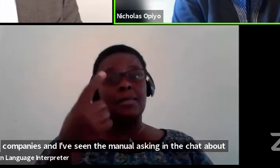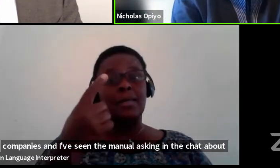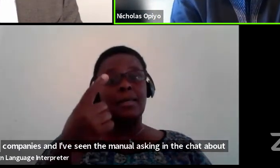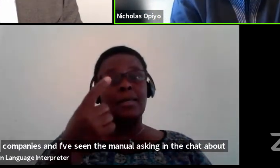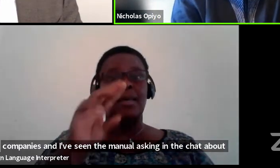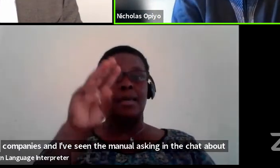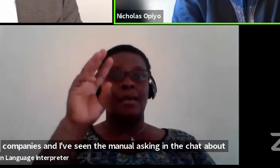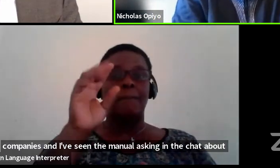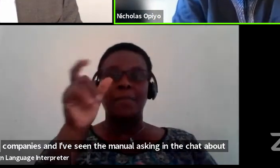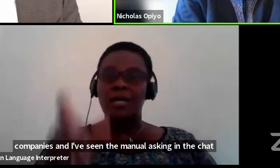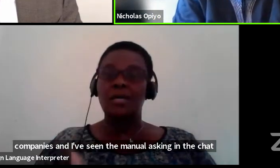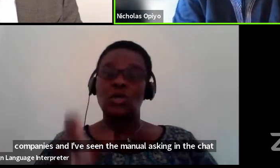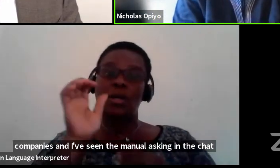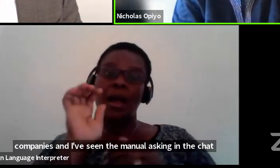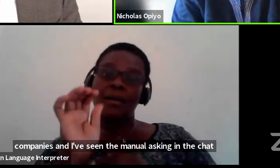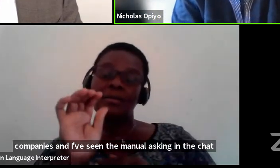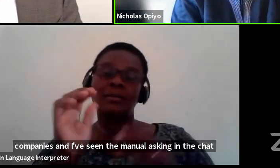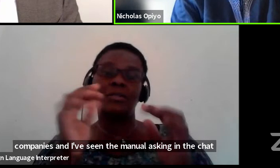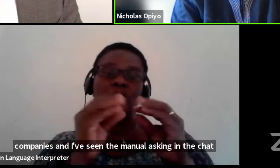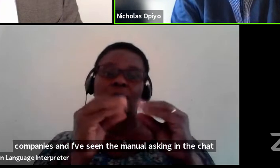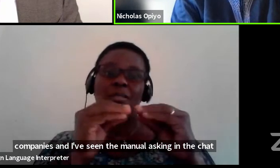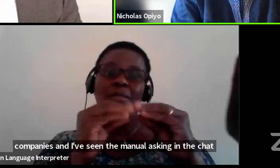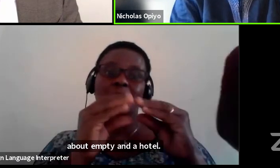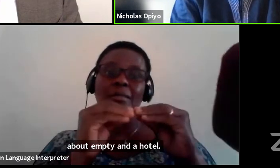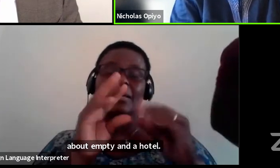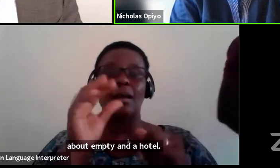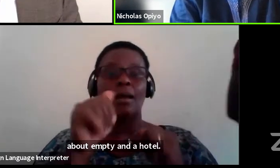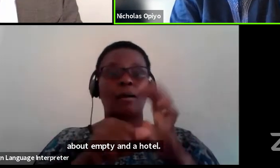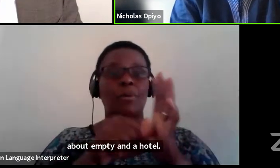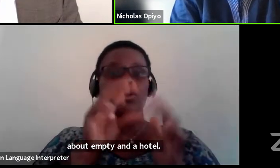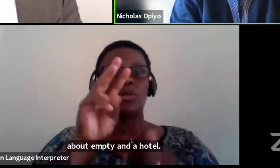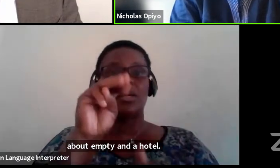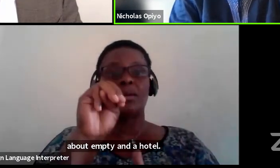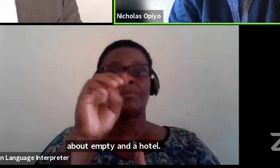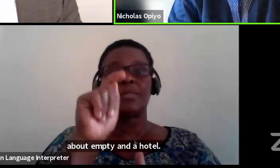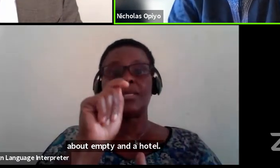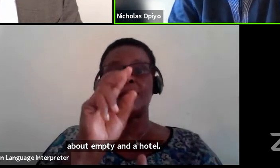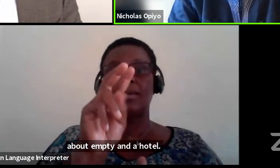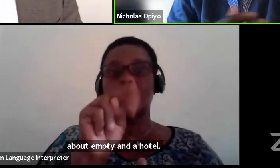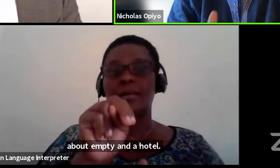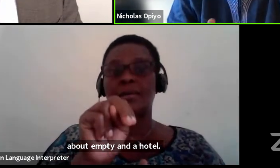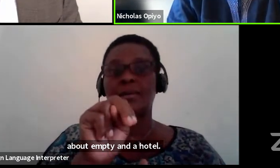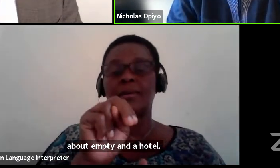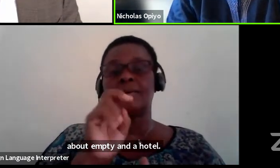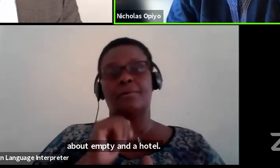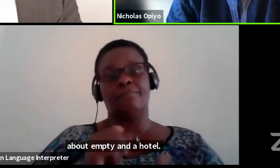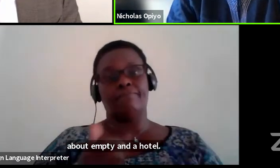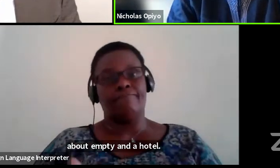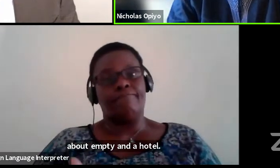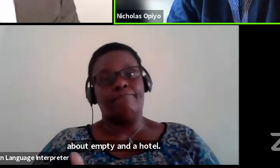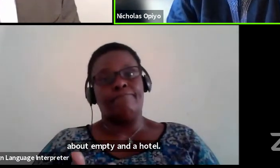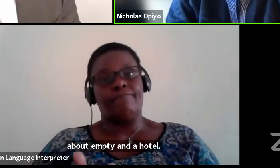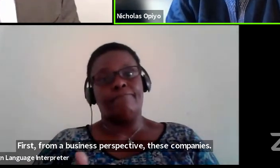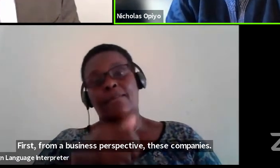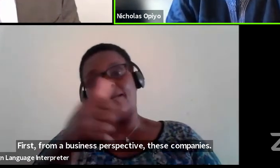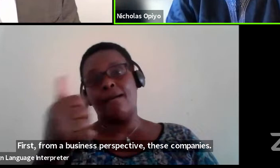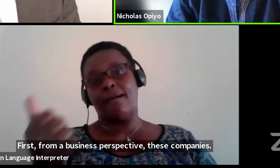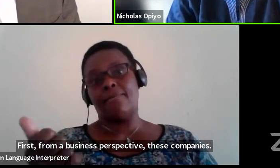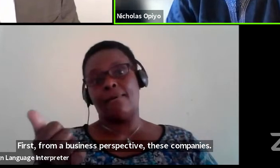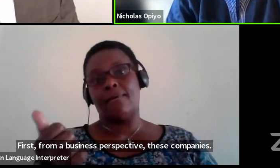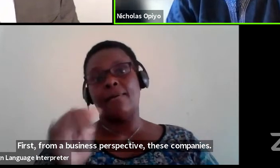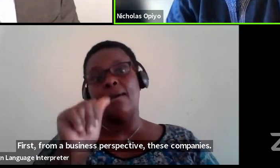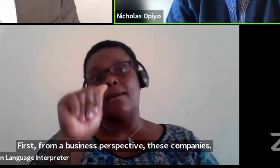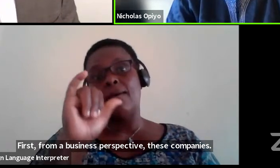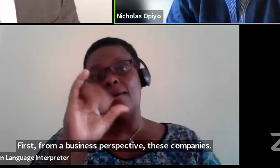Airtel. First, from a business perspective, these companies are adverse to